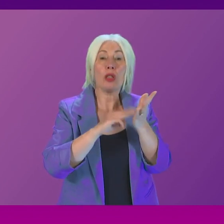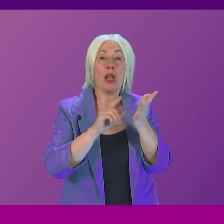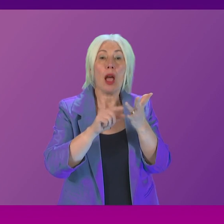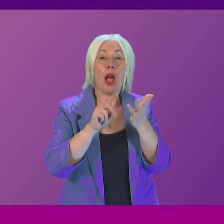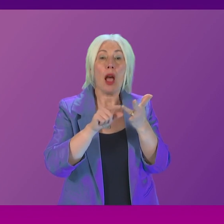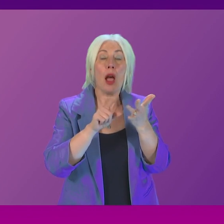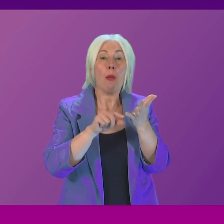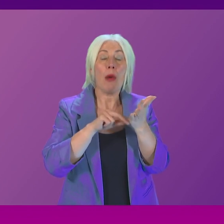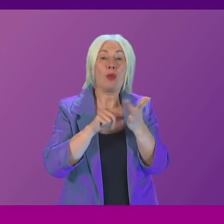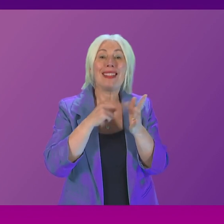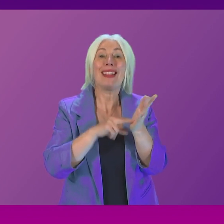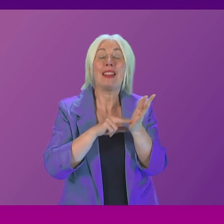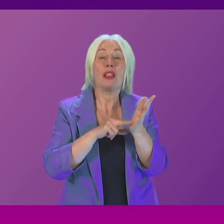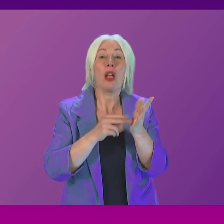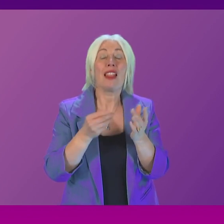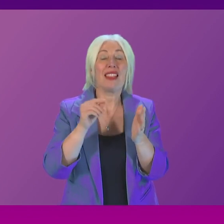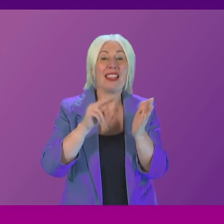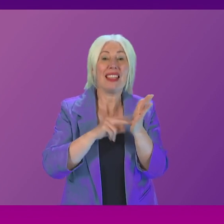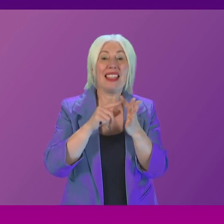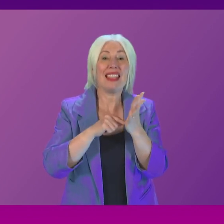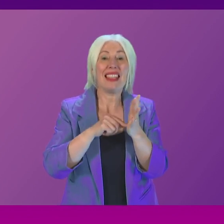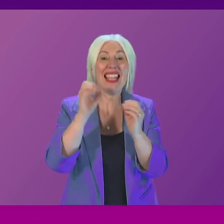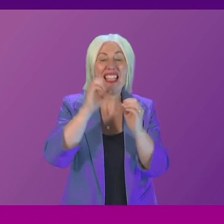and Transport Committee. Edward, over to you.